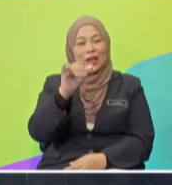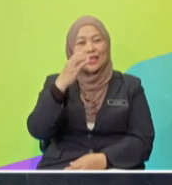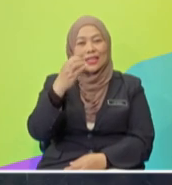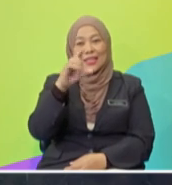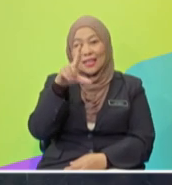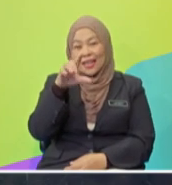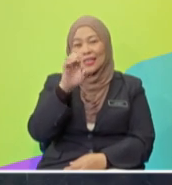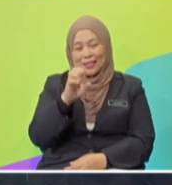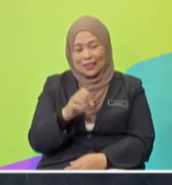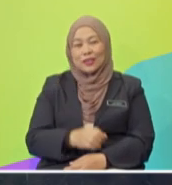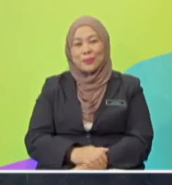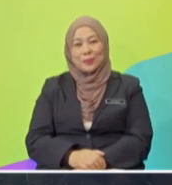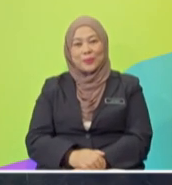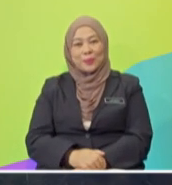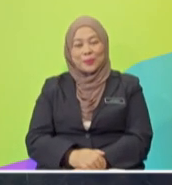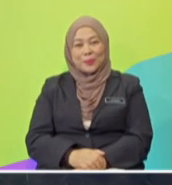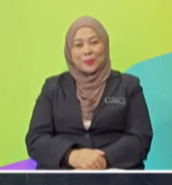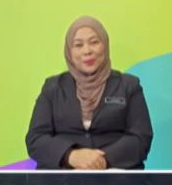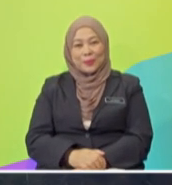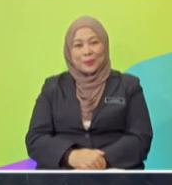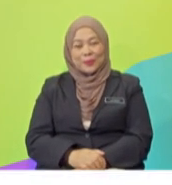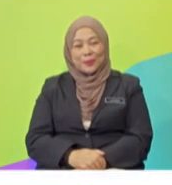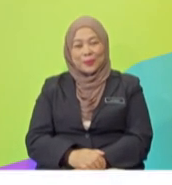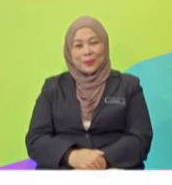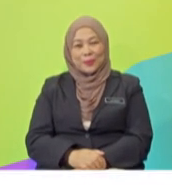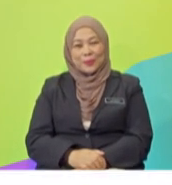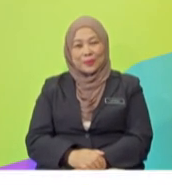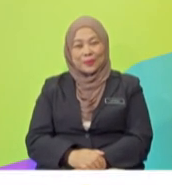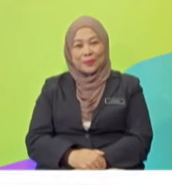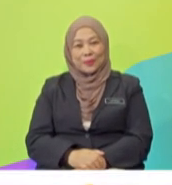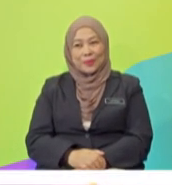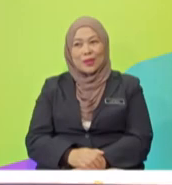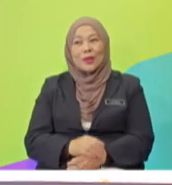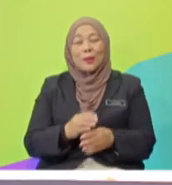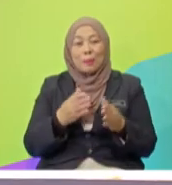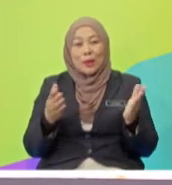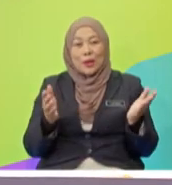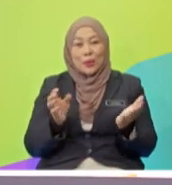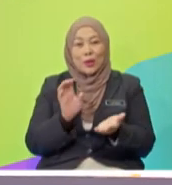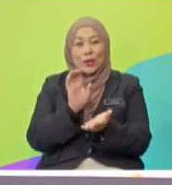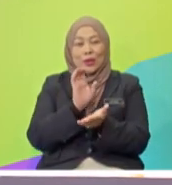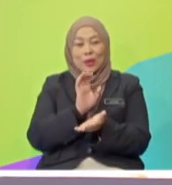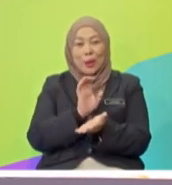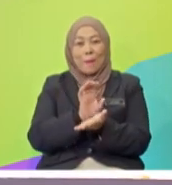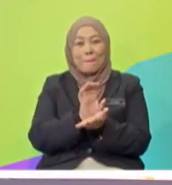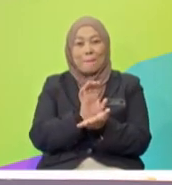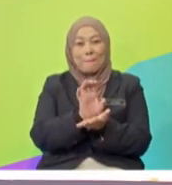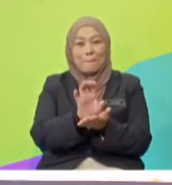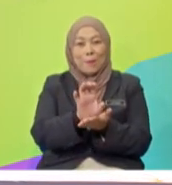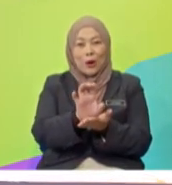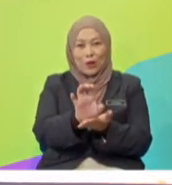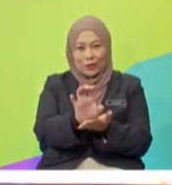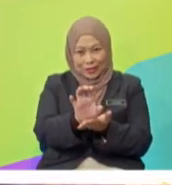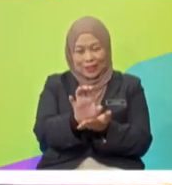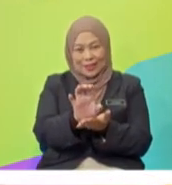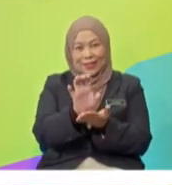the bigger one, the green one, yeah, what is that? Oh, wow, this is very big. Is this... here